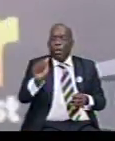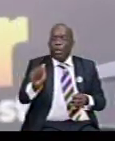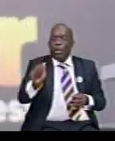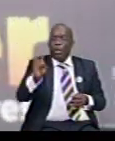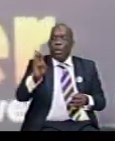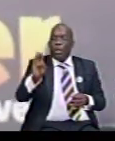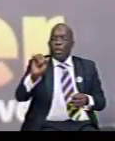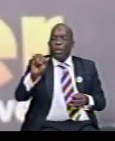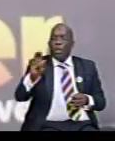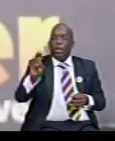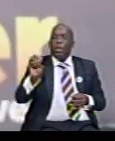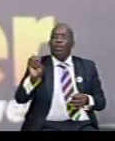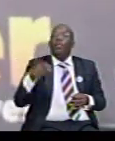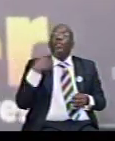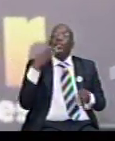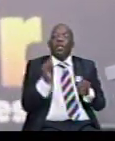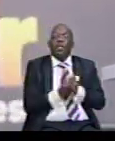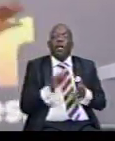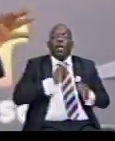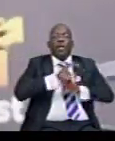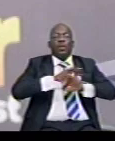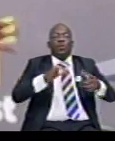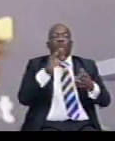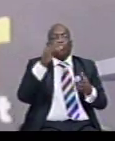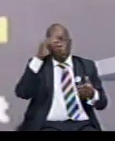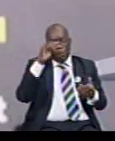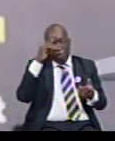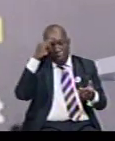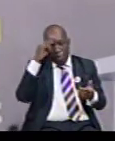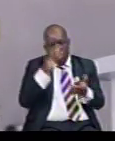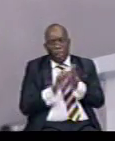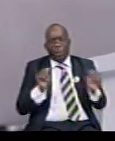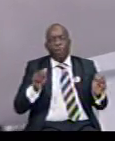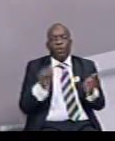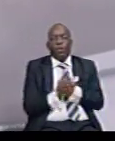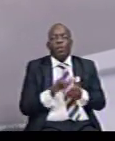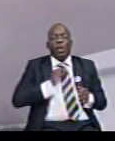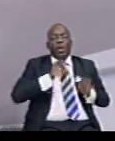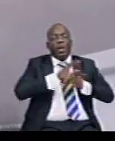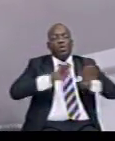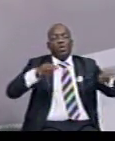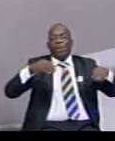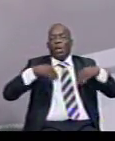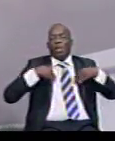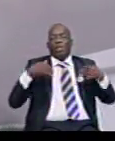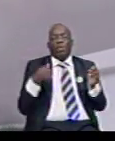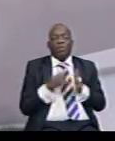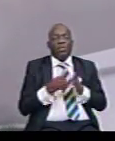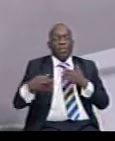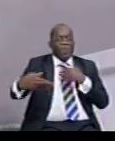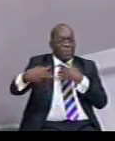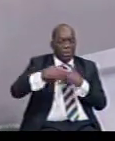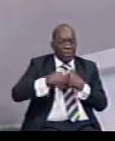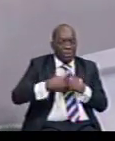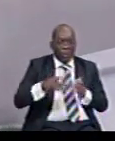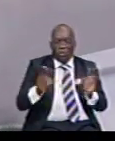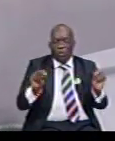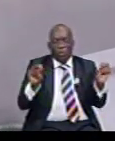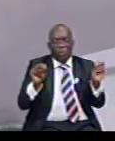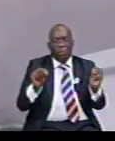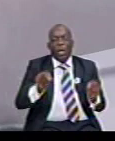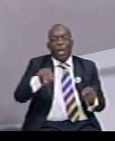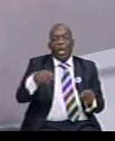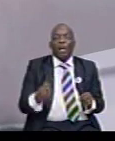They call it restitution. I don't accept that. Any woman that comes into